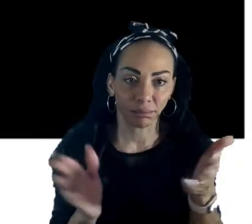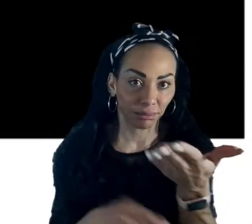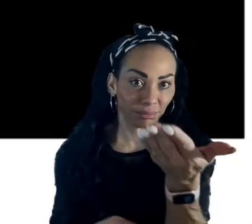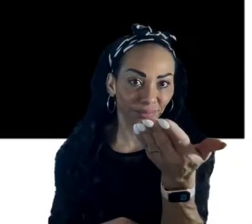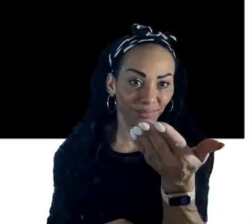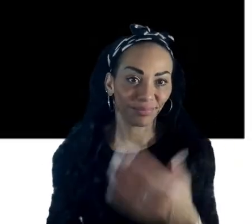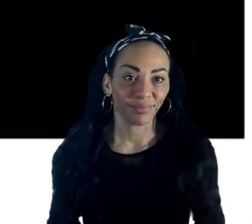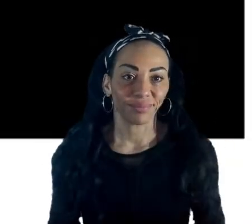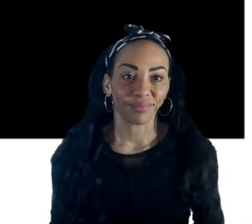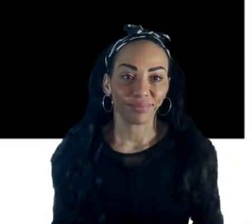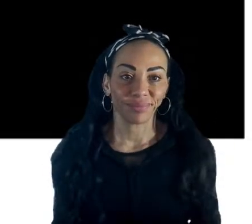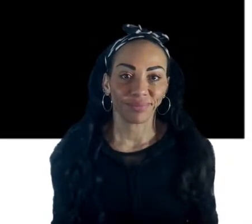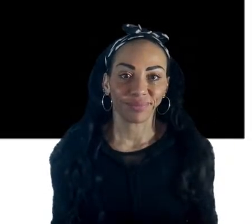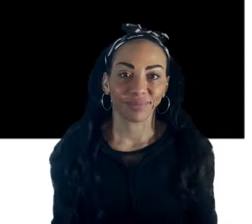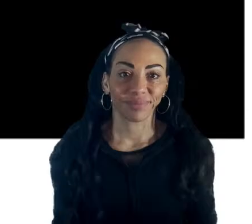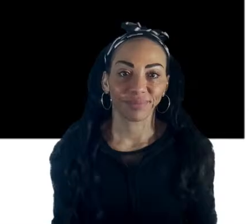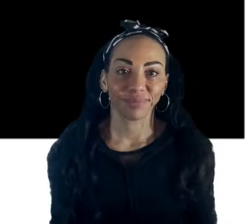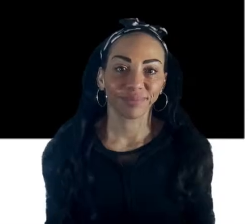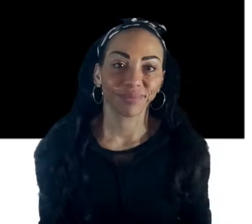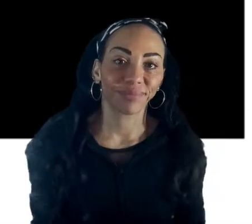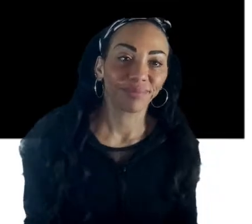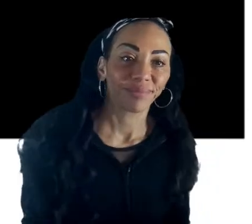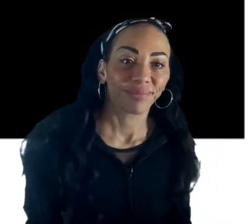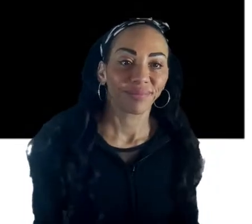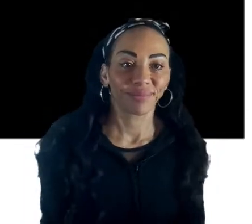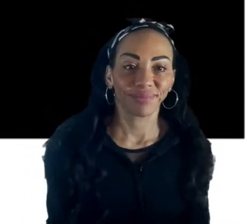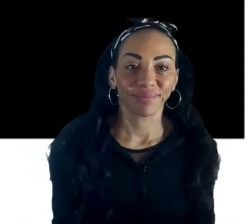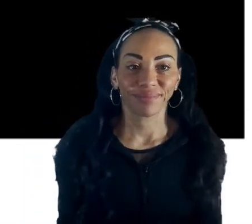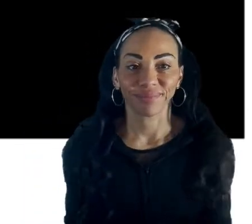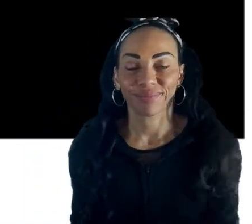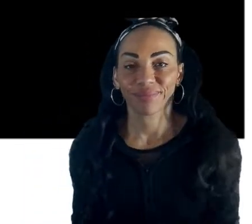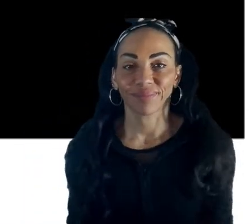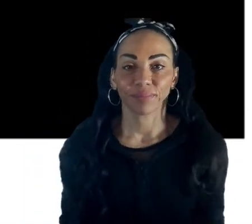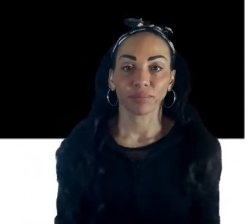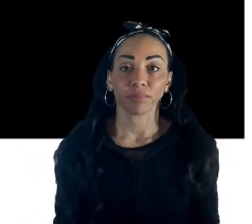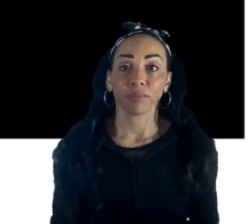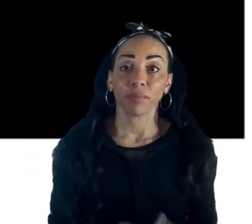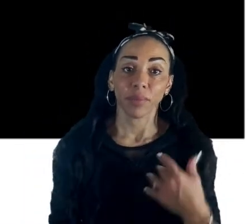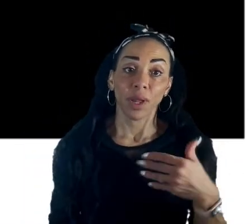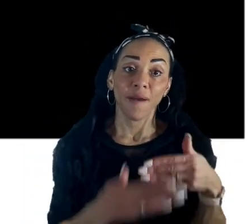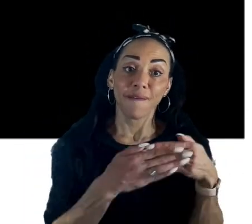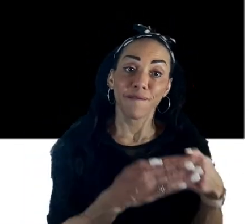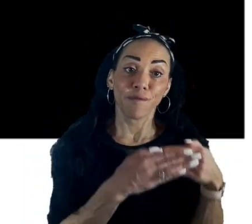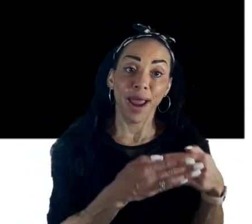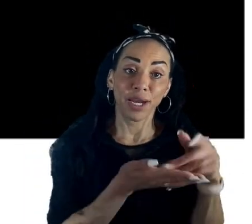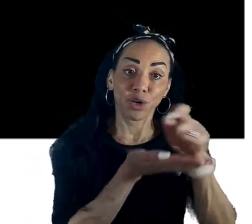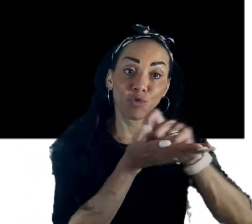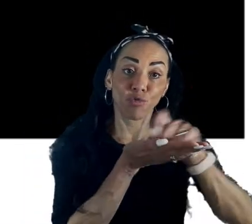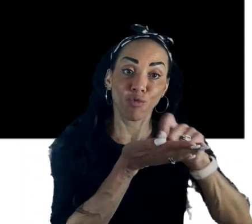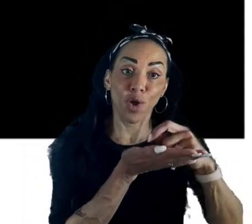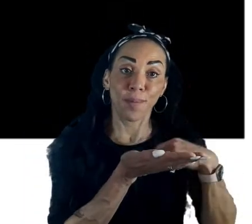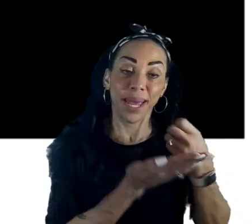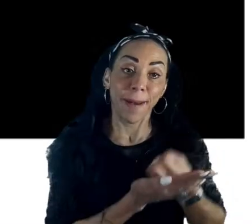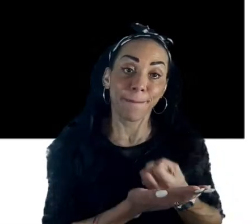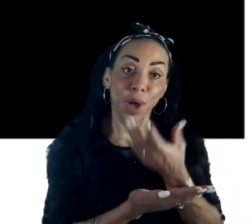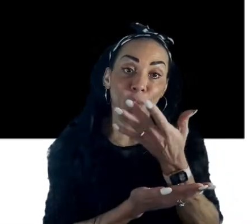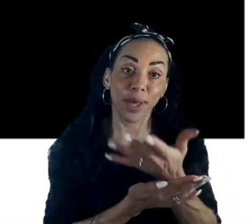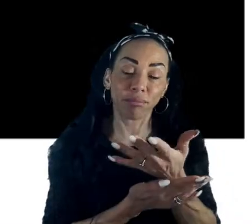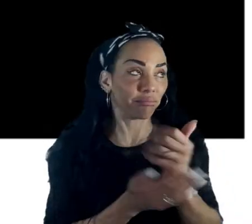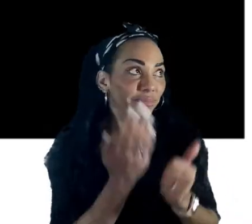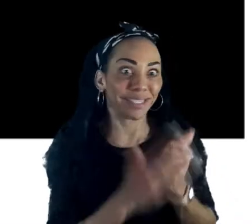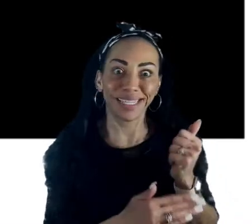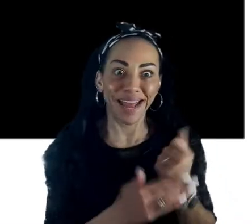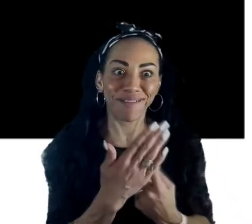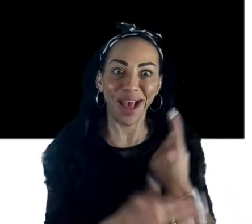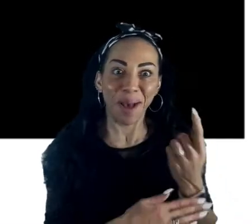no, this is, sorry. This is, a friend of mine wrote me a poem, which has never happened to me before.